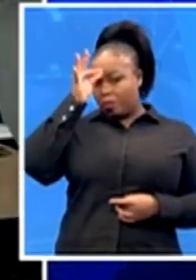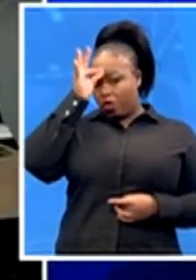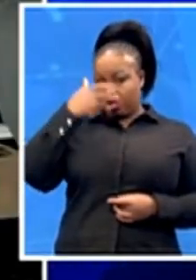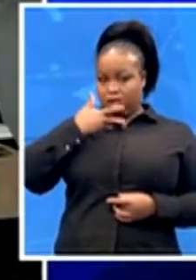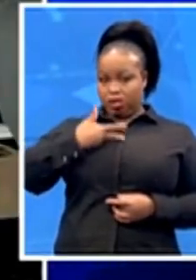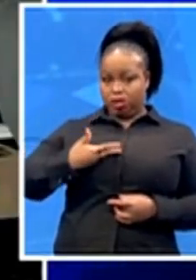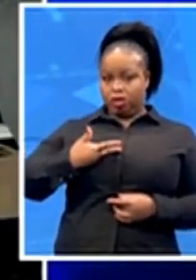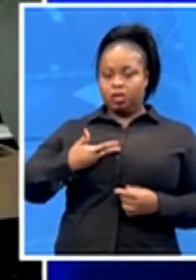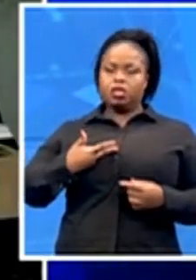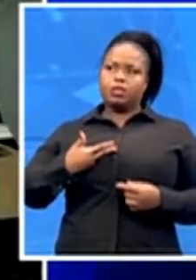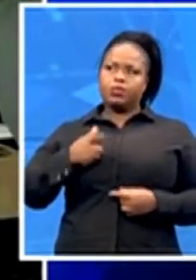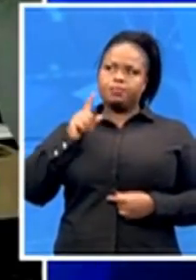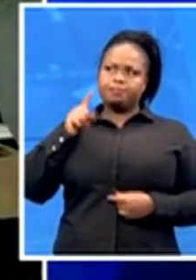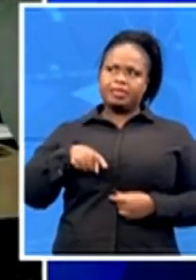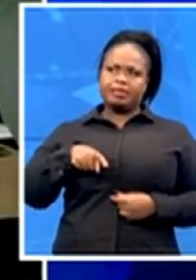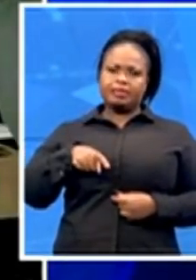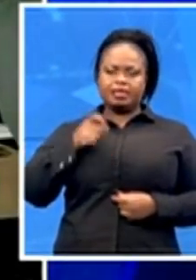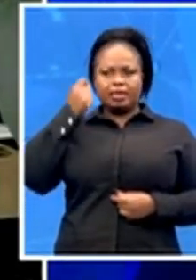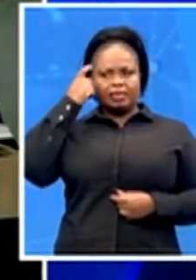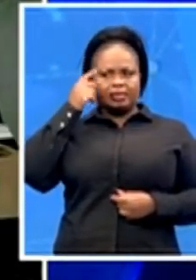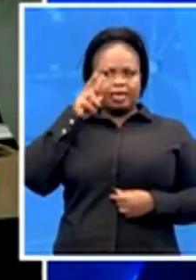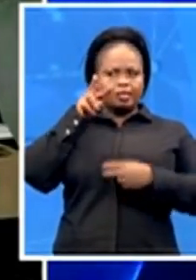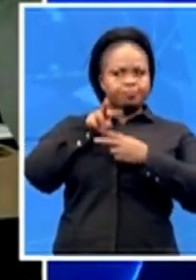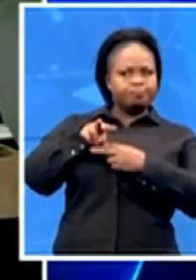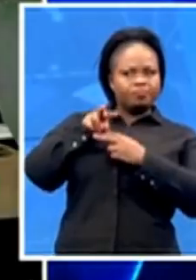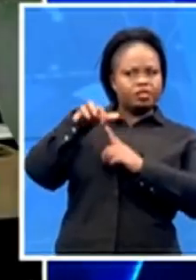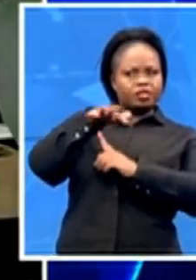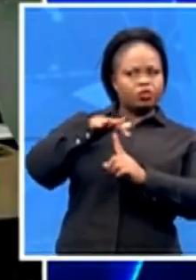understand the situation and act in a manner that is appropriate.